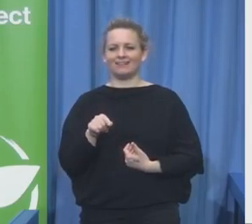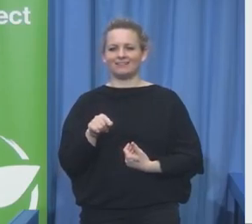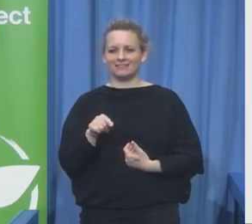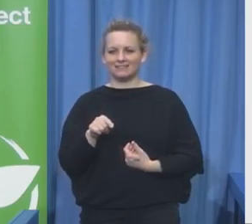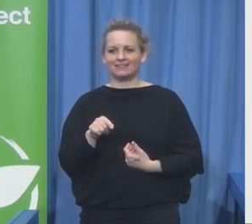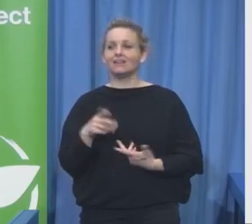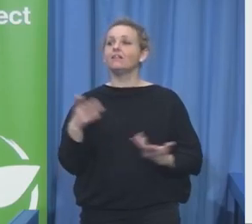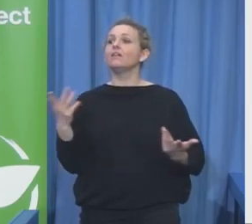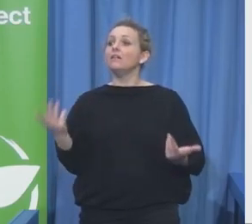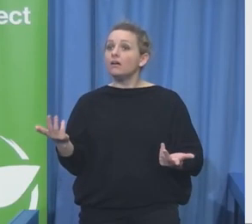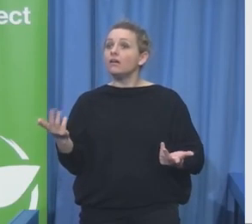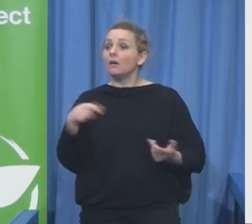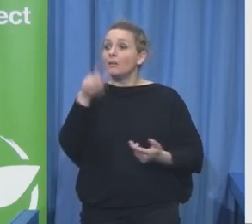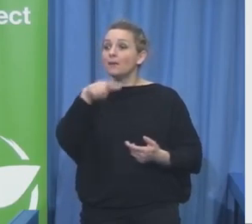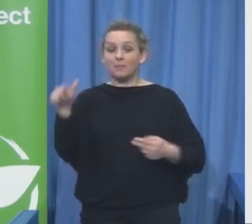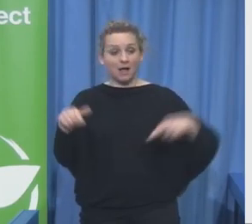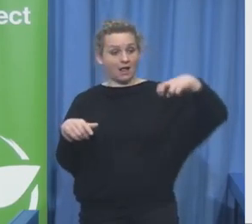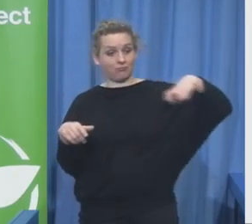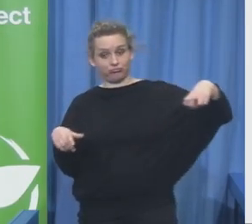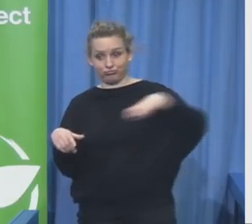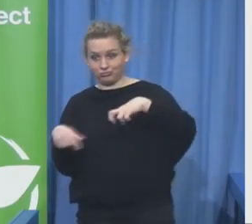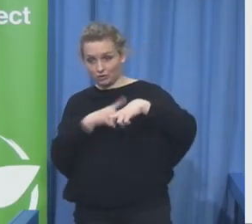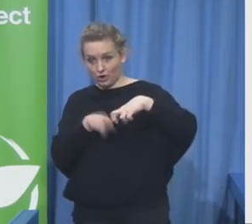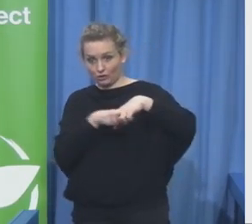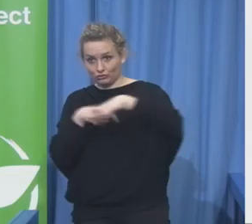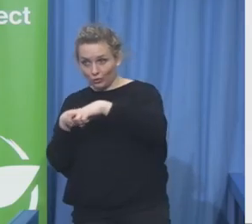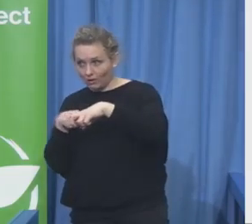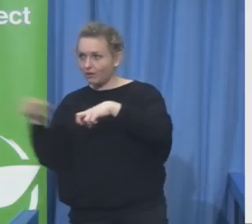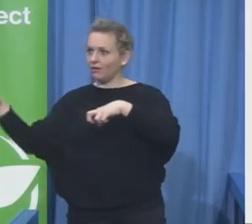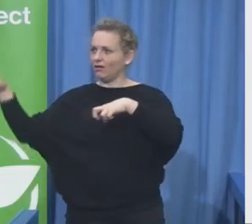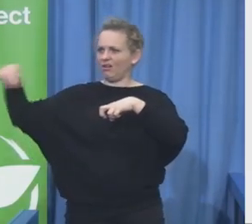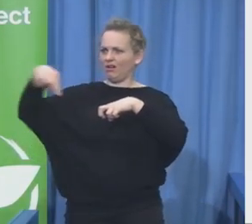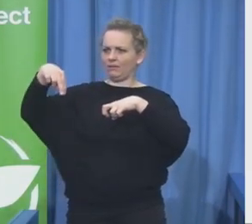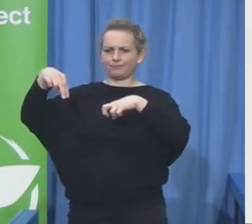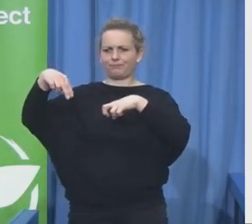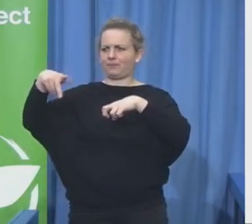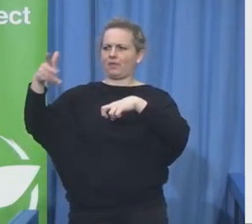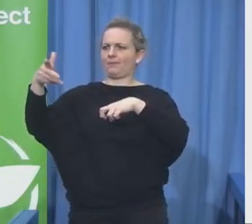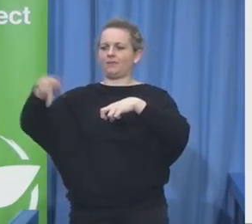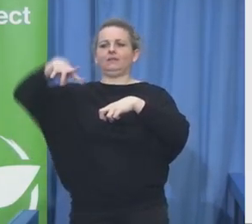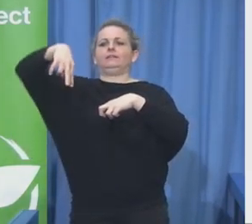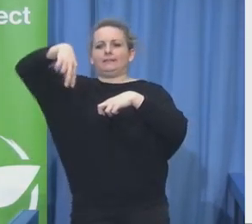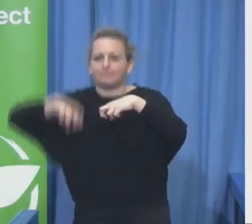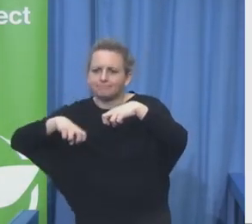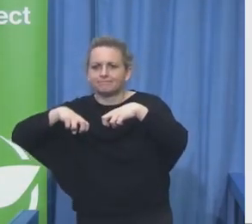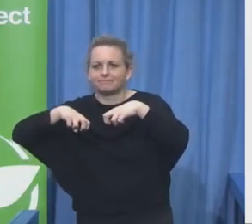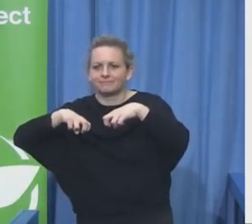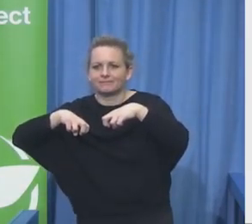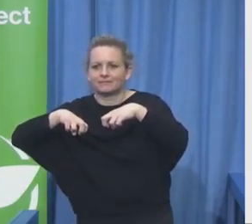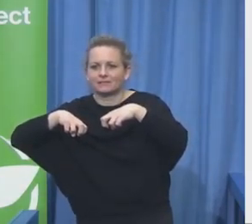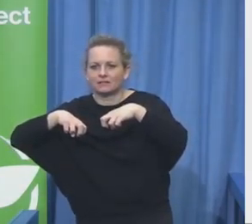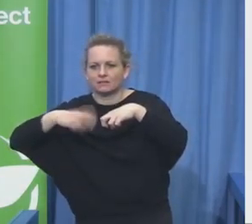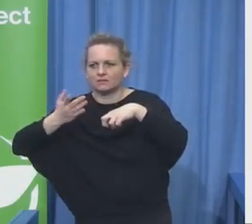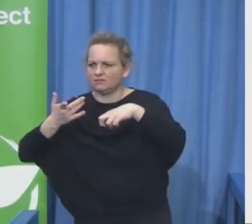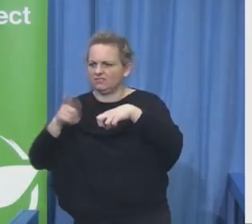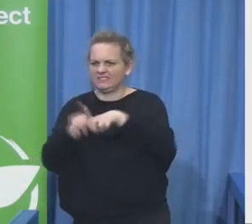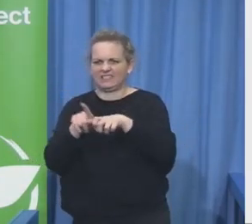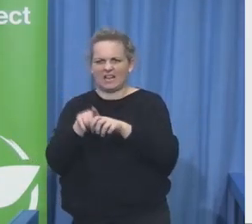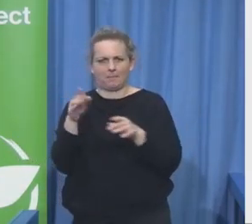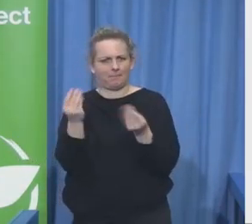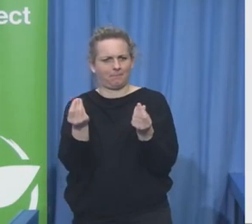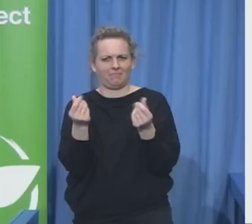to children. So is that really the most appropriate? And oh, by the way, if you're kneeling and you have bad knees,